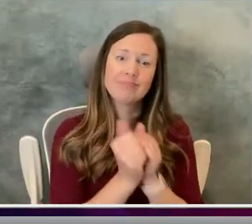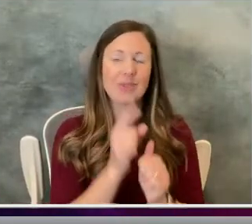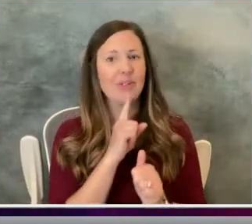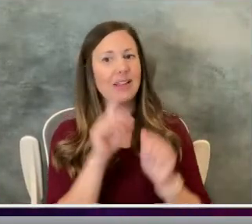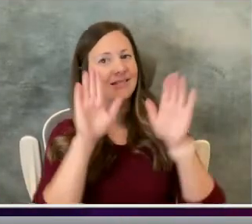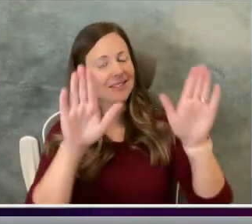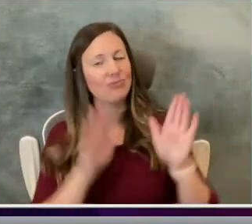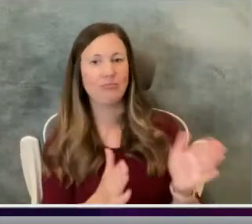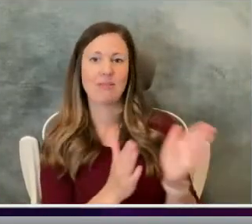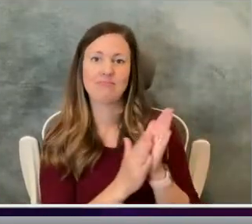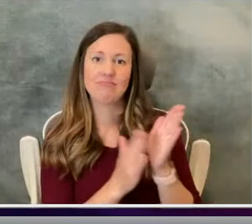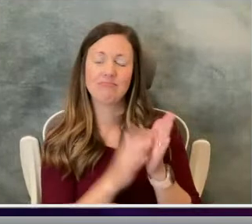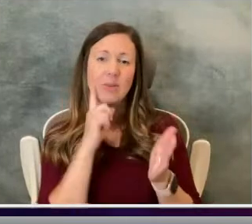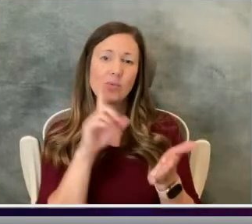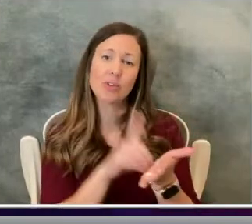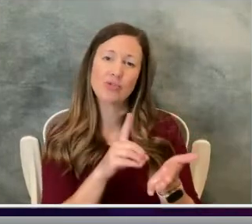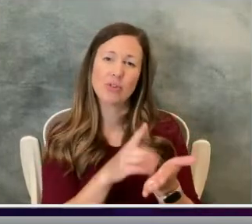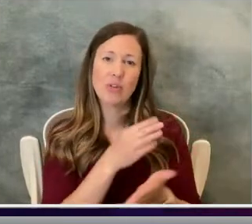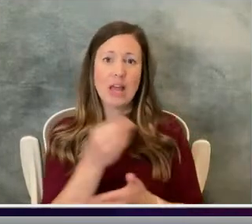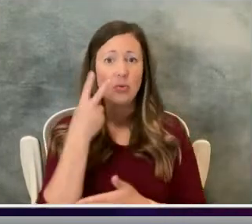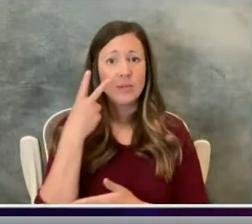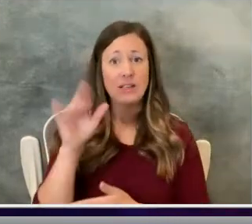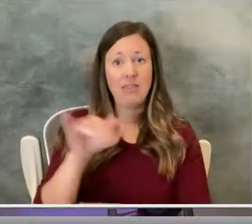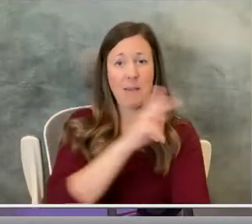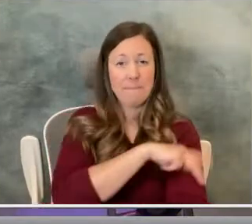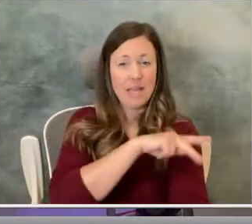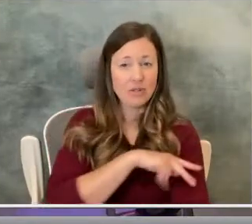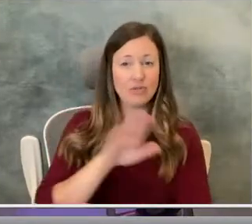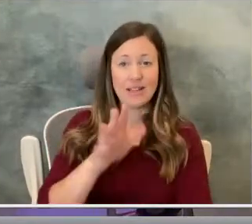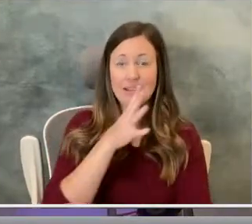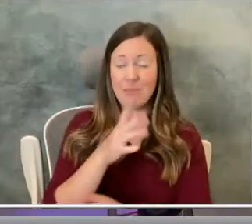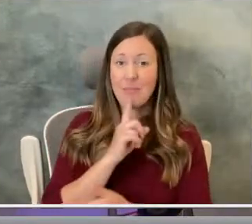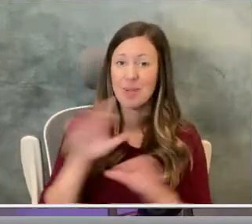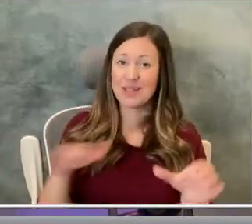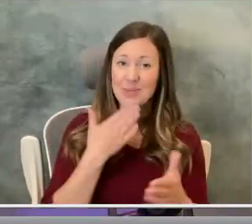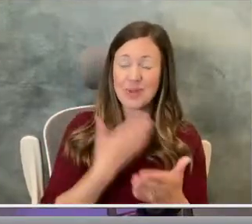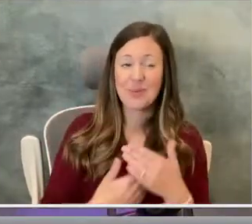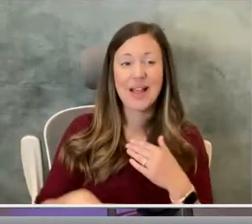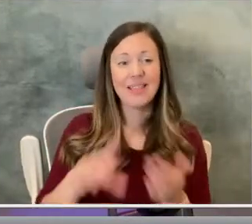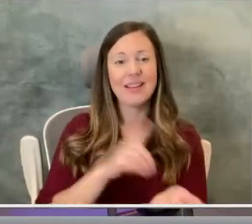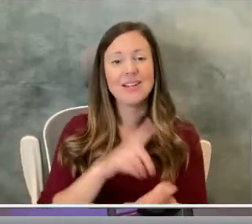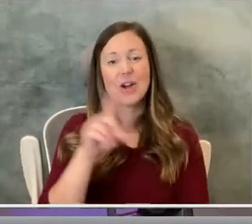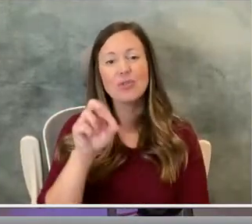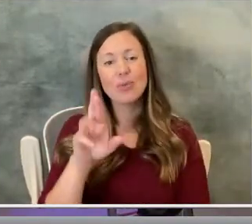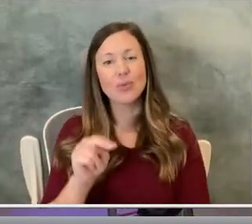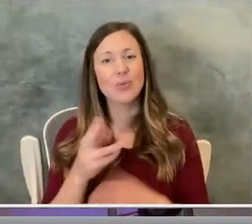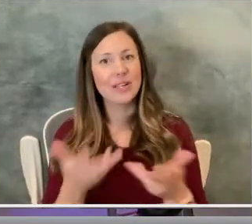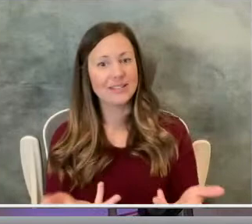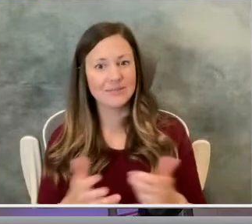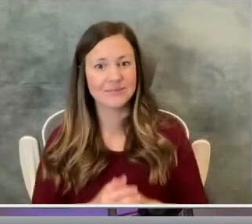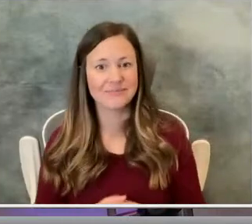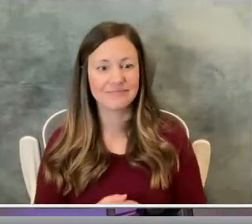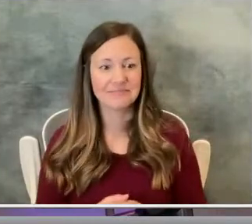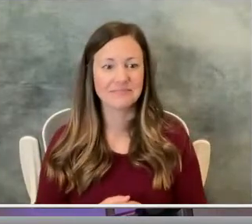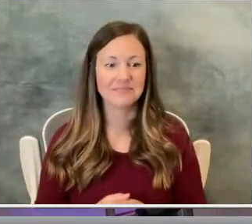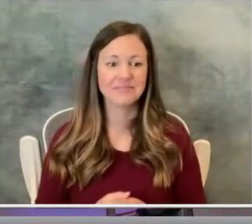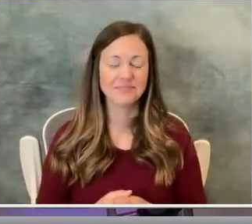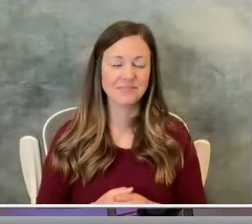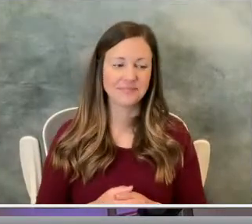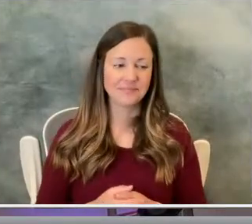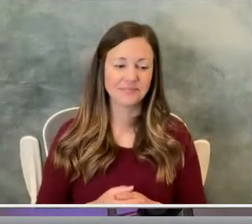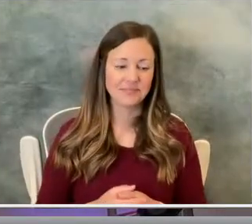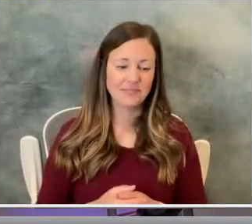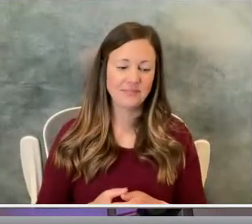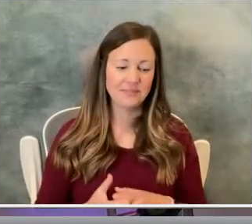patient and his mom doing so well. Dr. Zorn, what's your response? I don't know. I think it just makes us